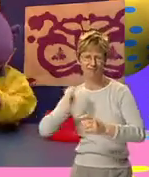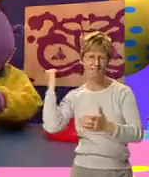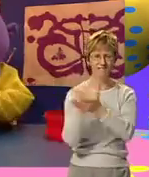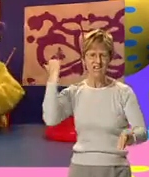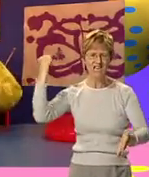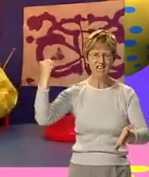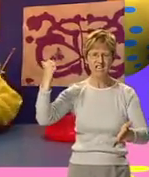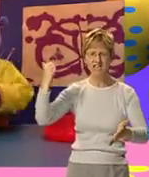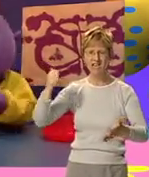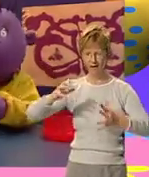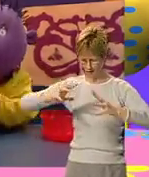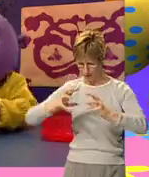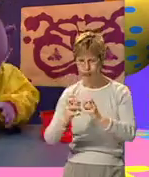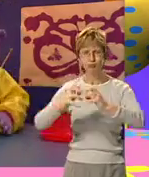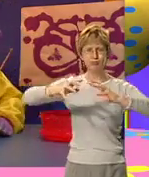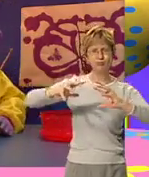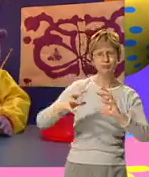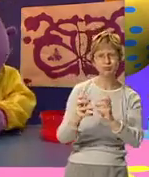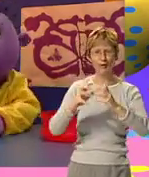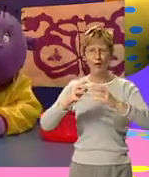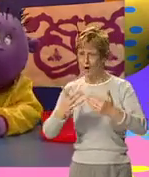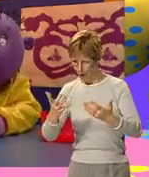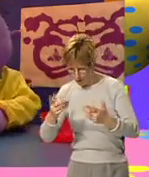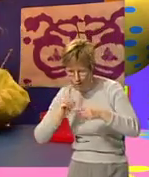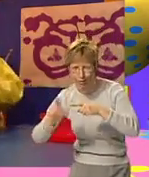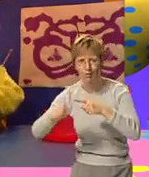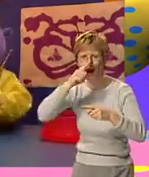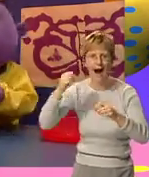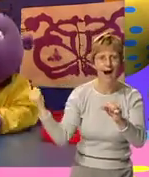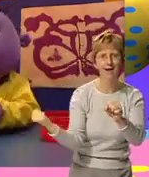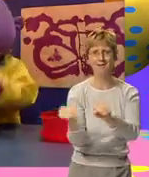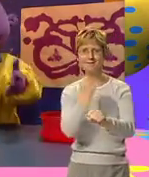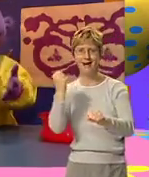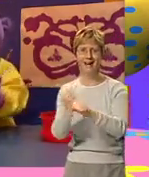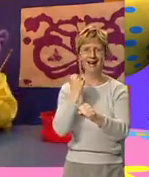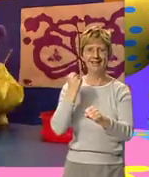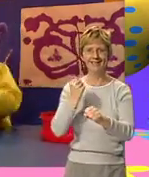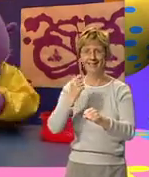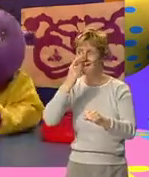brilliant. With just a lump of clay, there's so much that you can do.